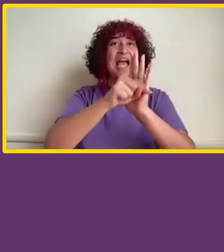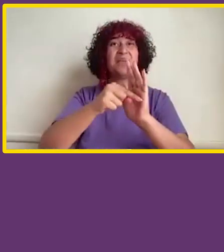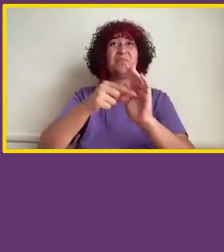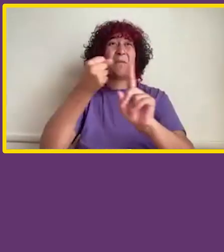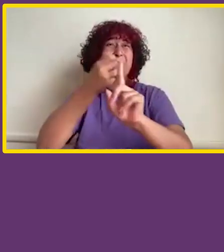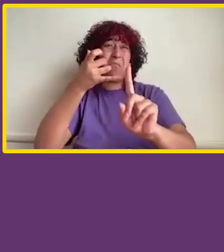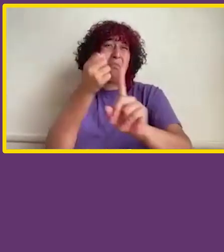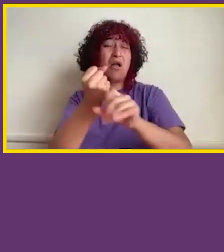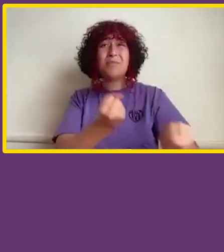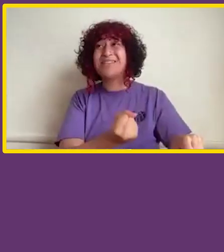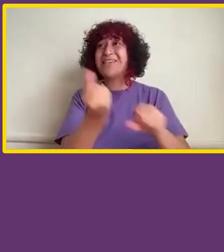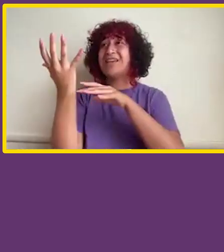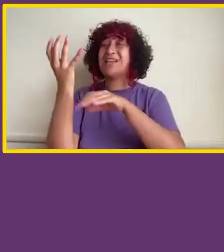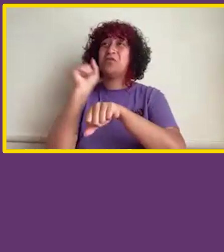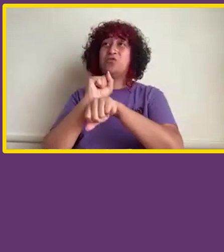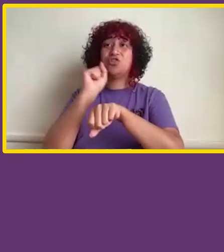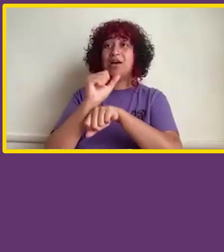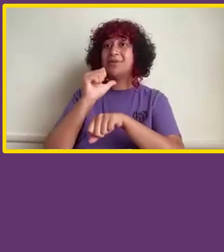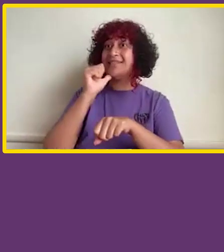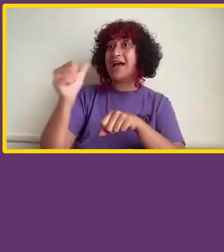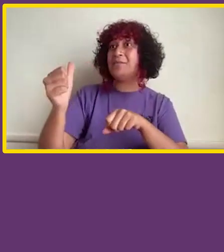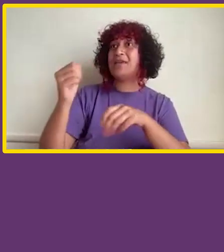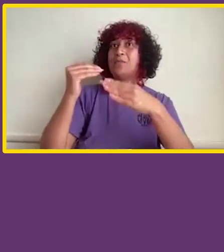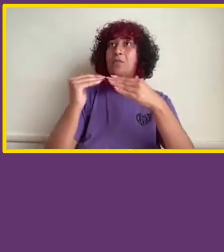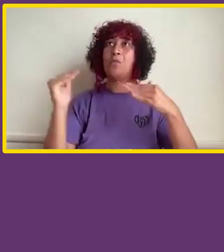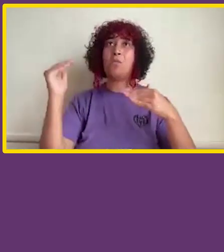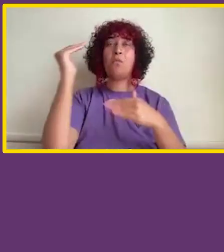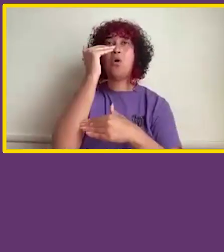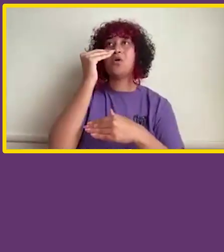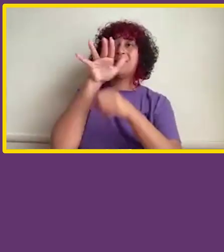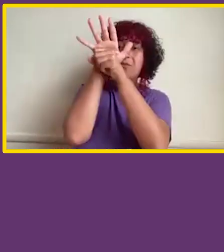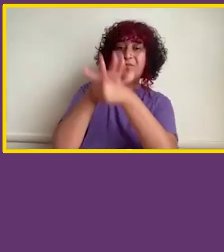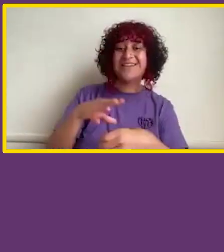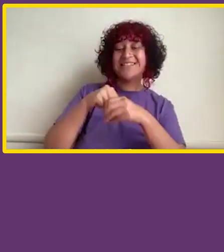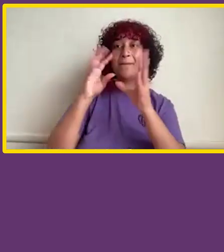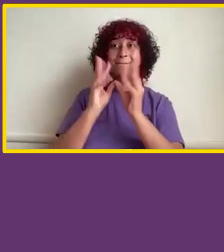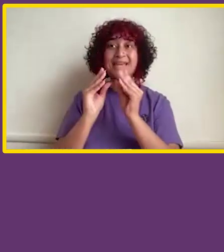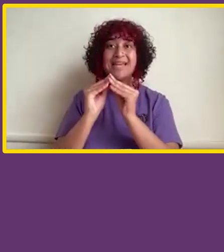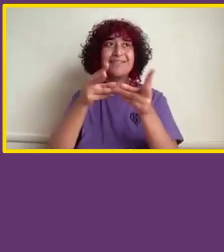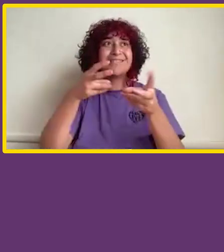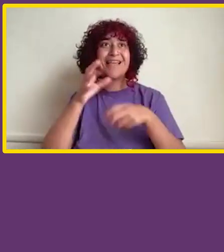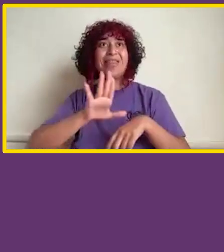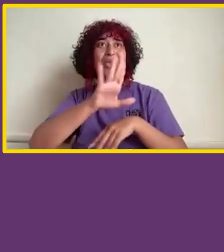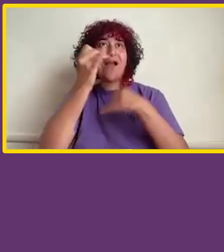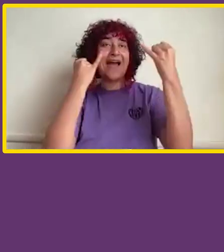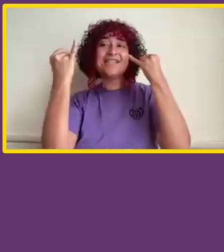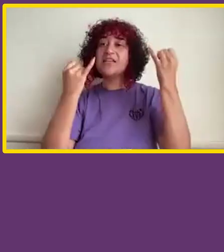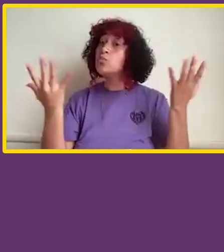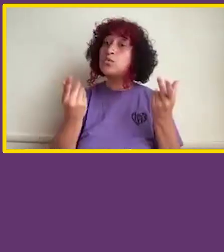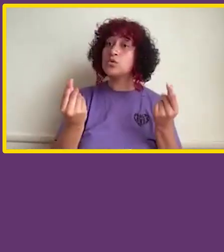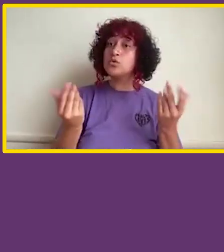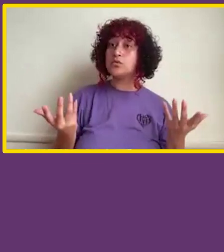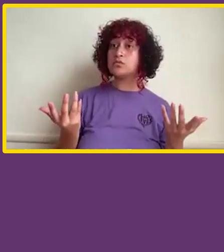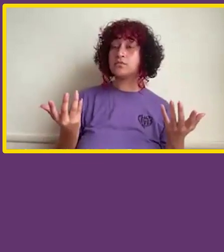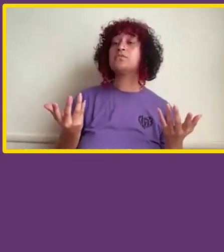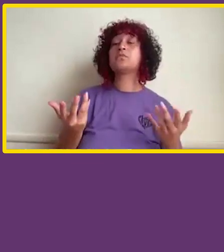jobs, not being promoted, being spoken over in meetings, people stealing ideas and so on? What are we doing? And what we heard from the 26 Black